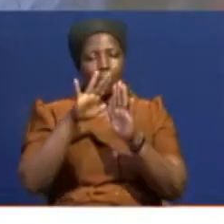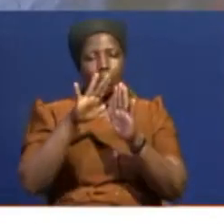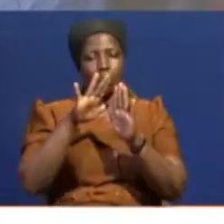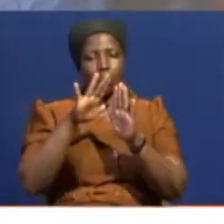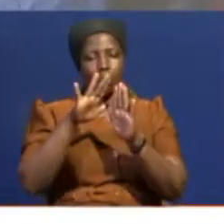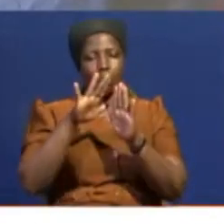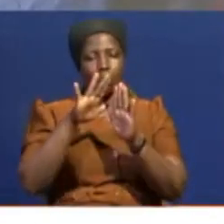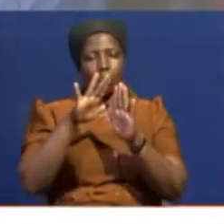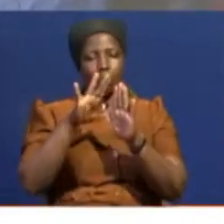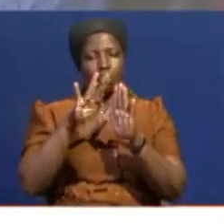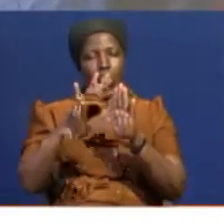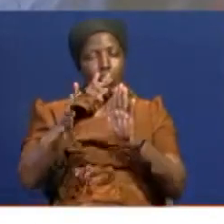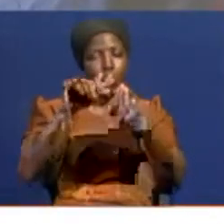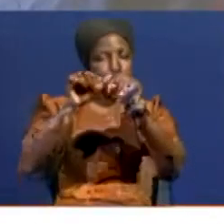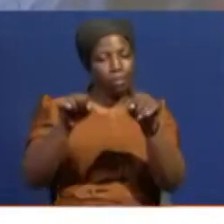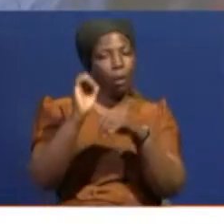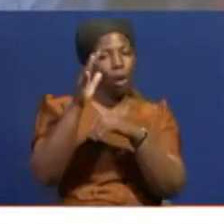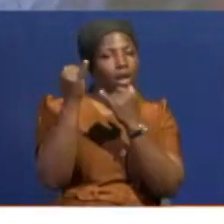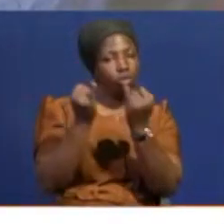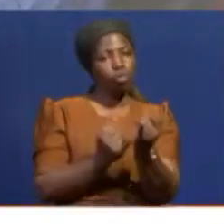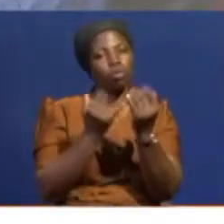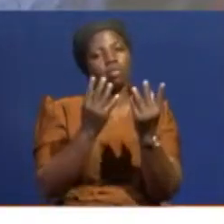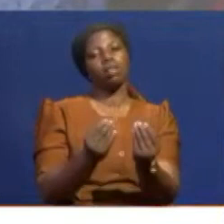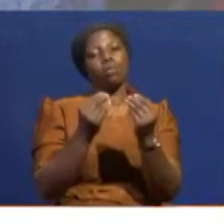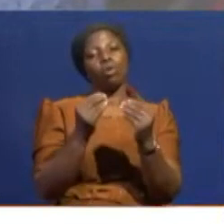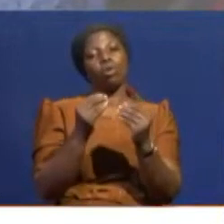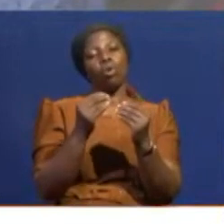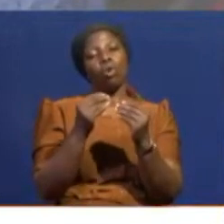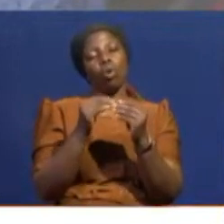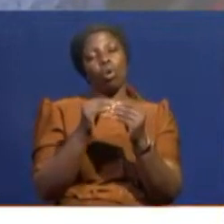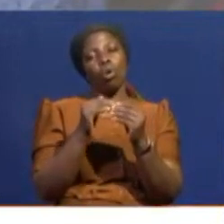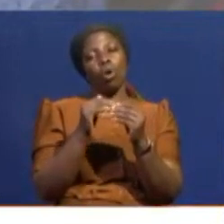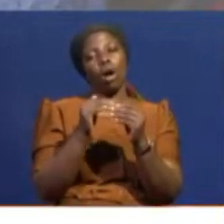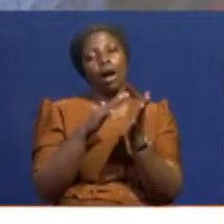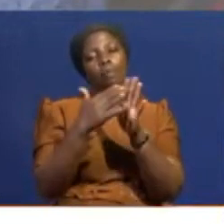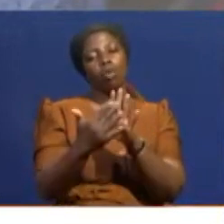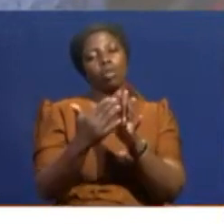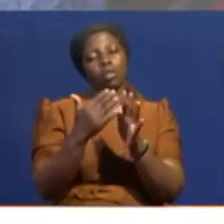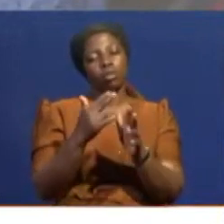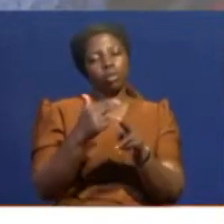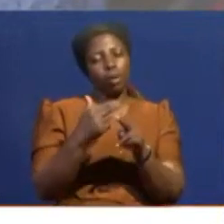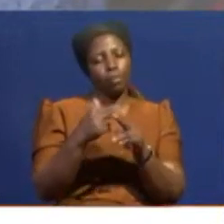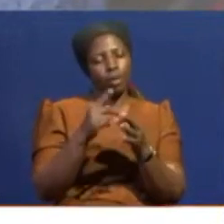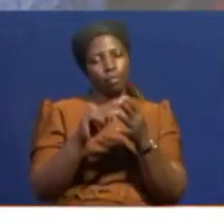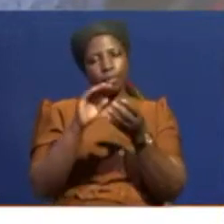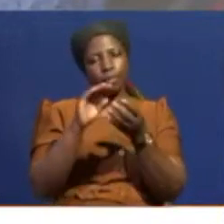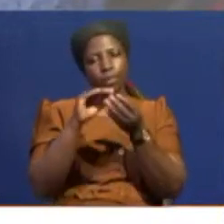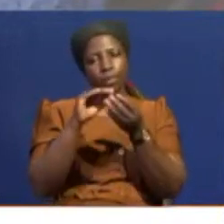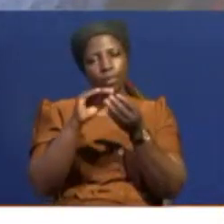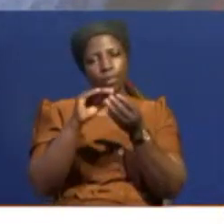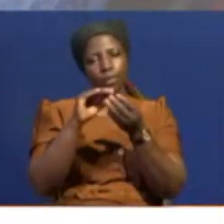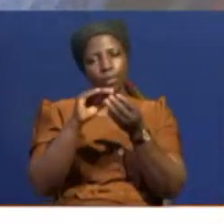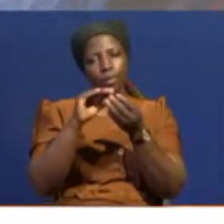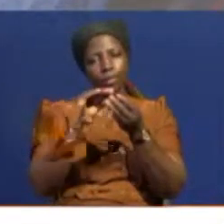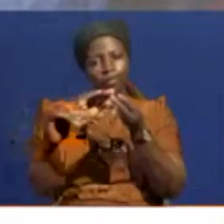network. A simple, uniform approach to naming, numbering, and allocating addresses for